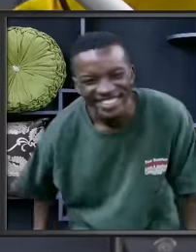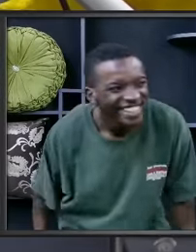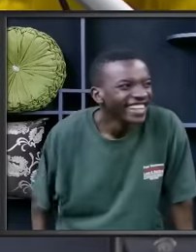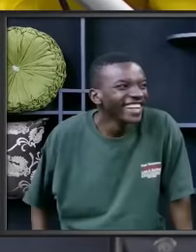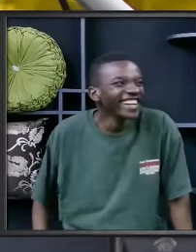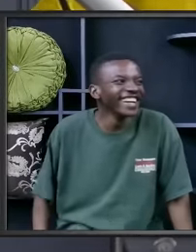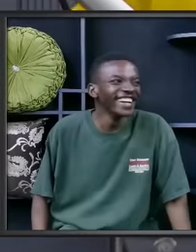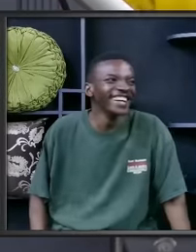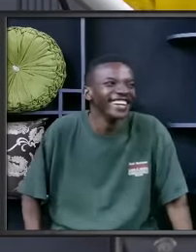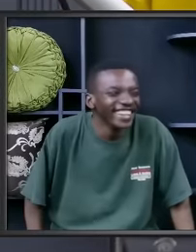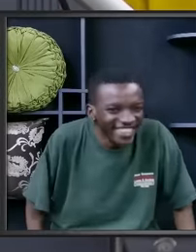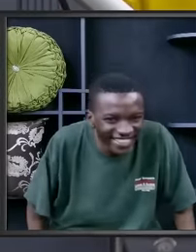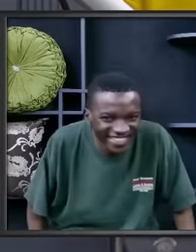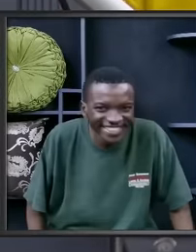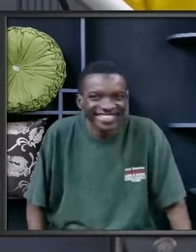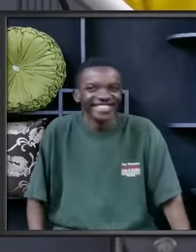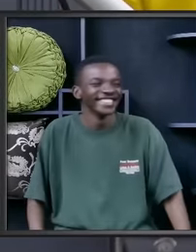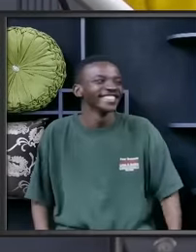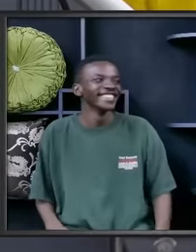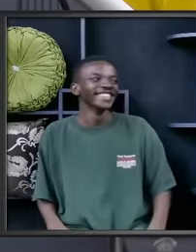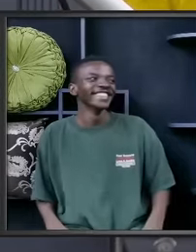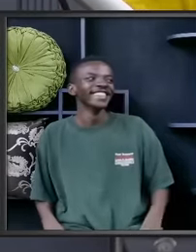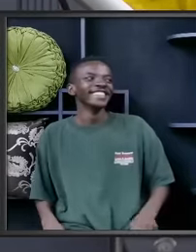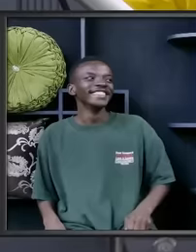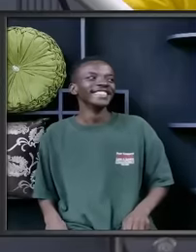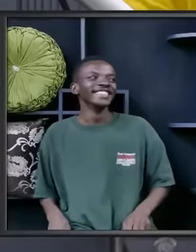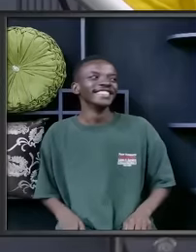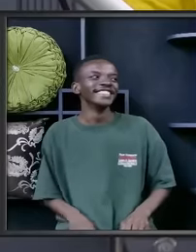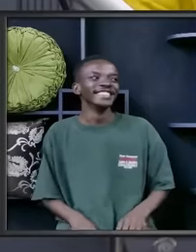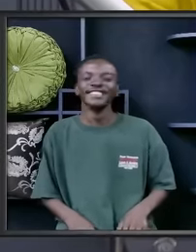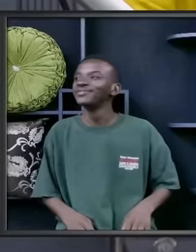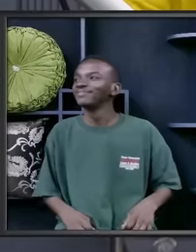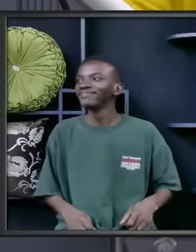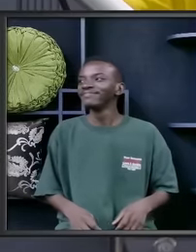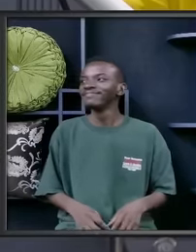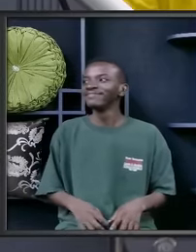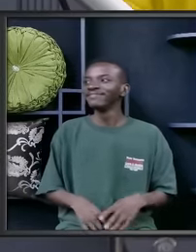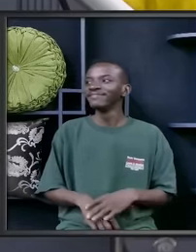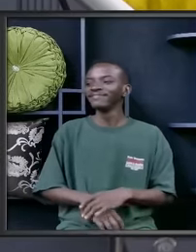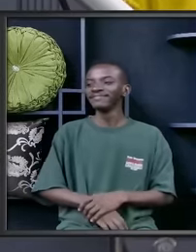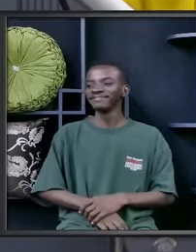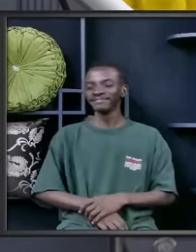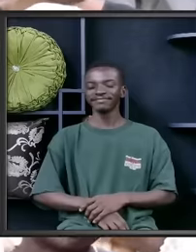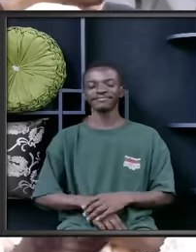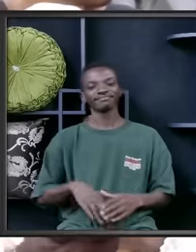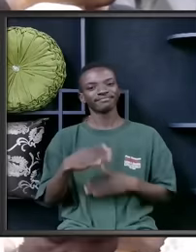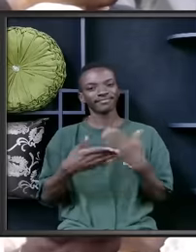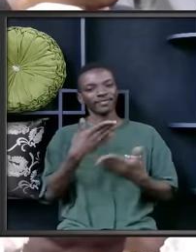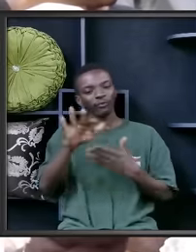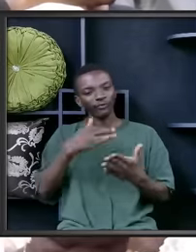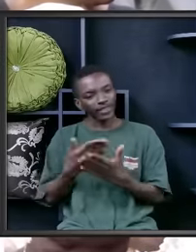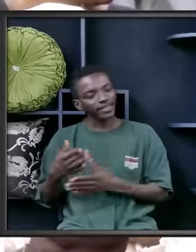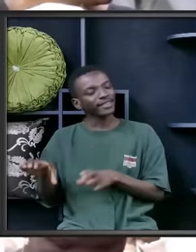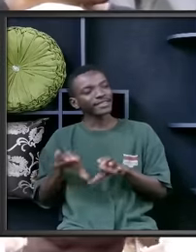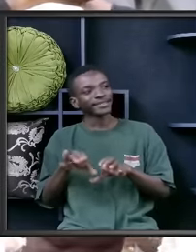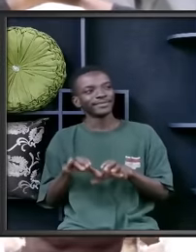we appreciate ourselves. Madam, 4 minutes to go. Minutes sir. Now. So, seriously. So this thing where they do, where you